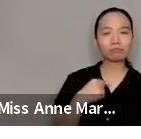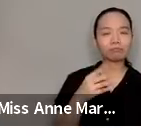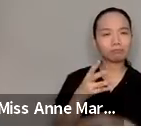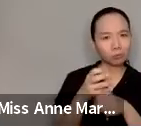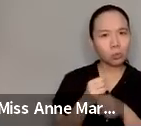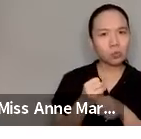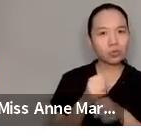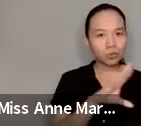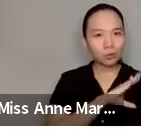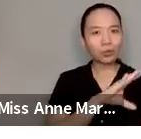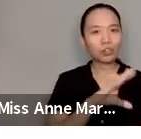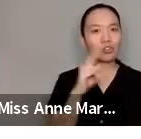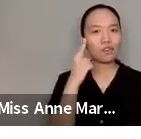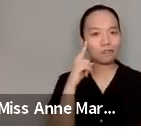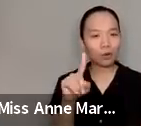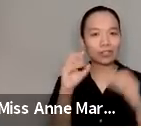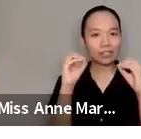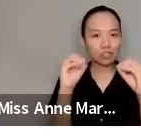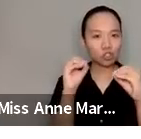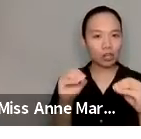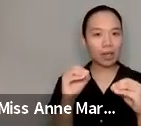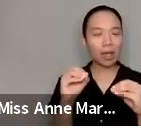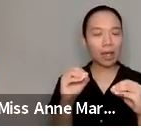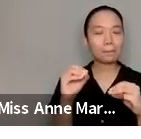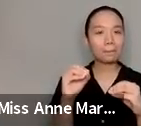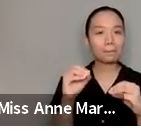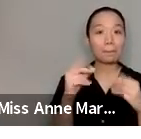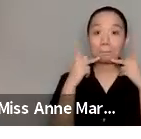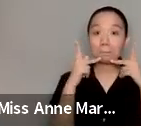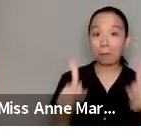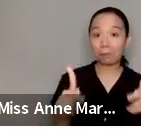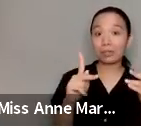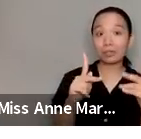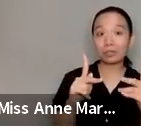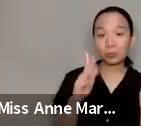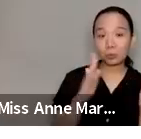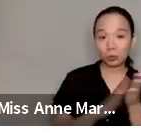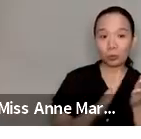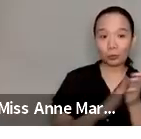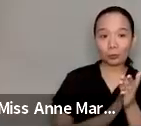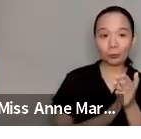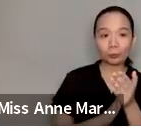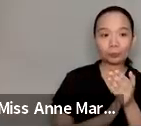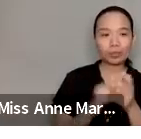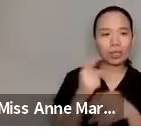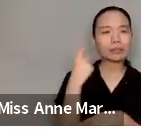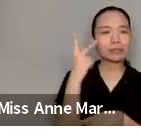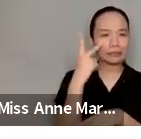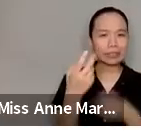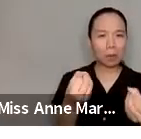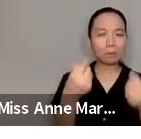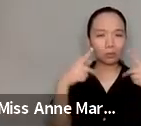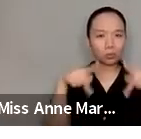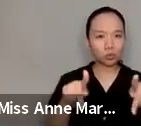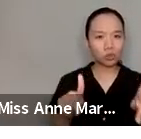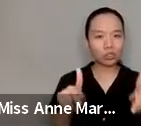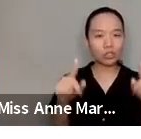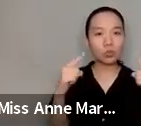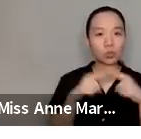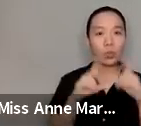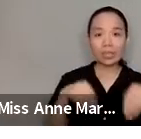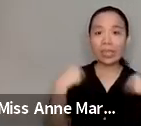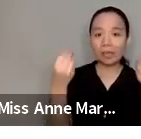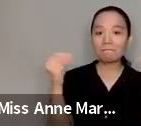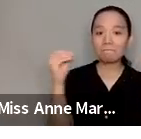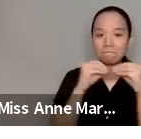courage to apply for teaching post at the public school sector. I saw this as an opportunity to give